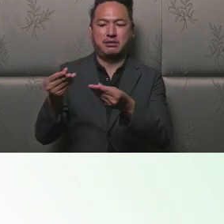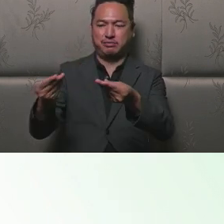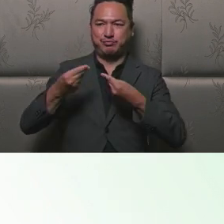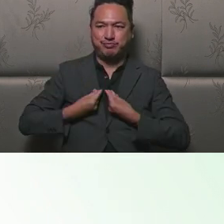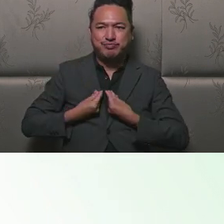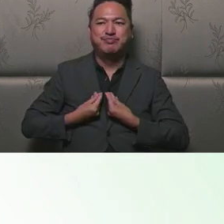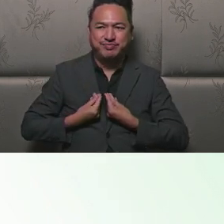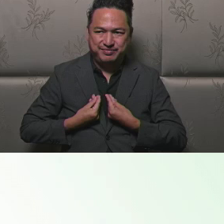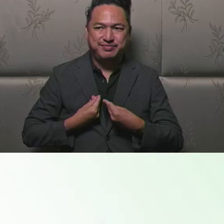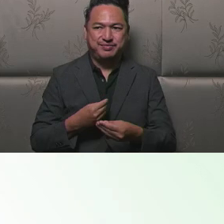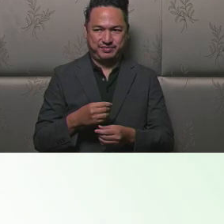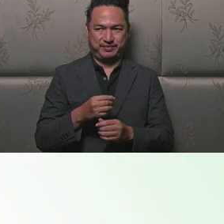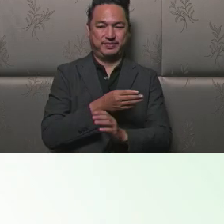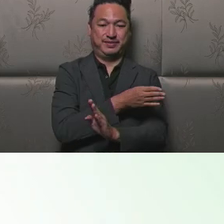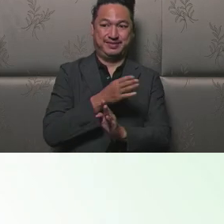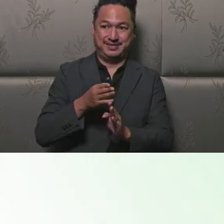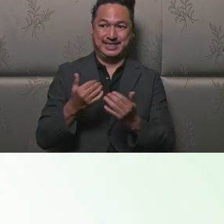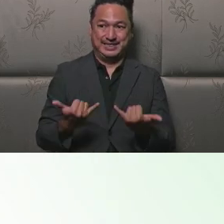accumulated so far.